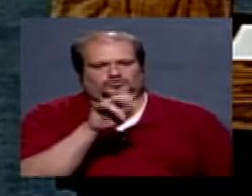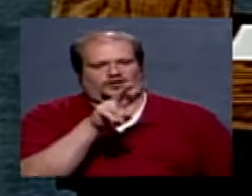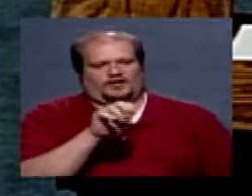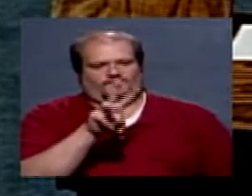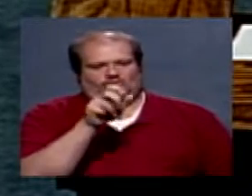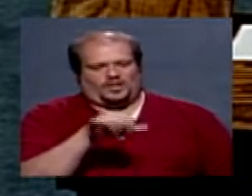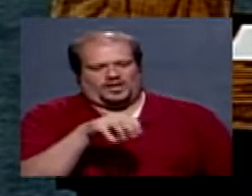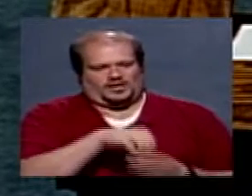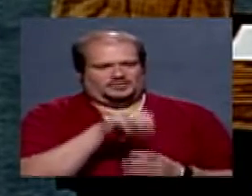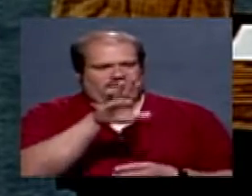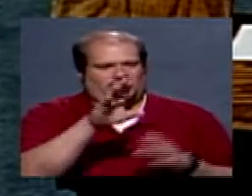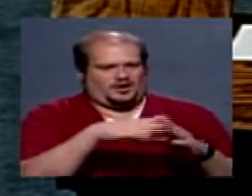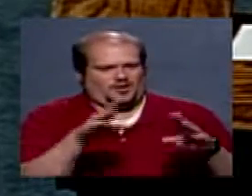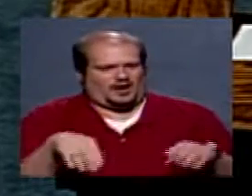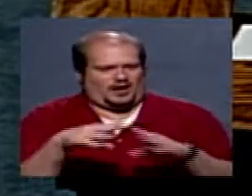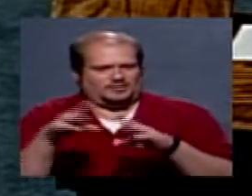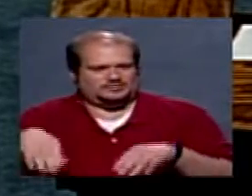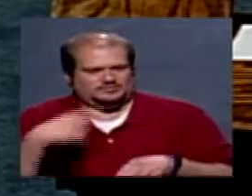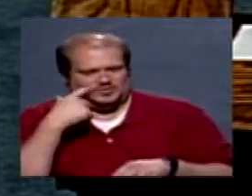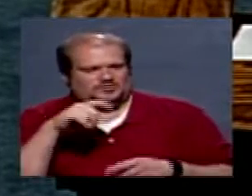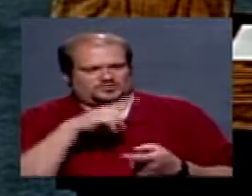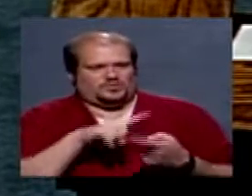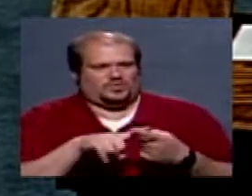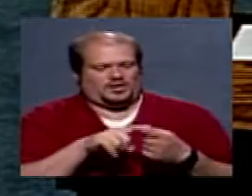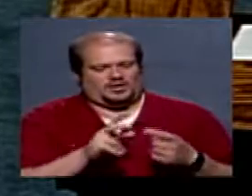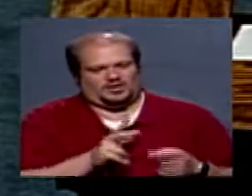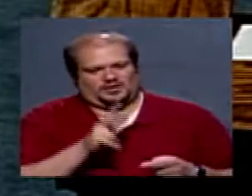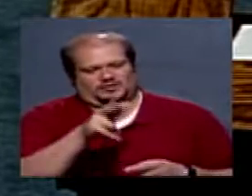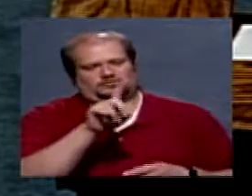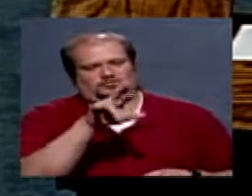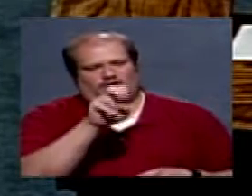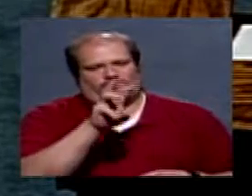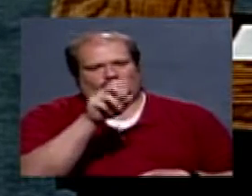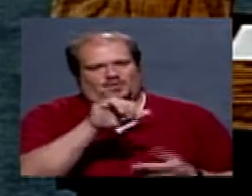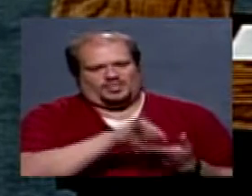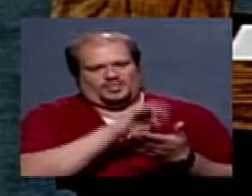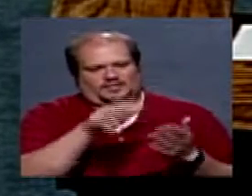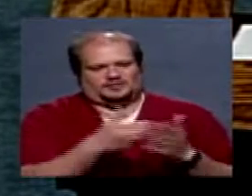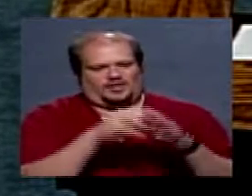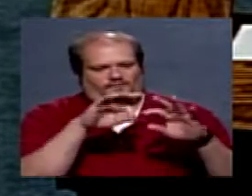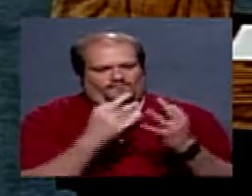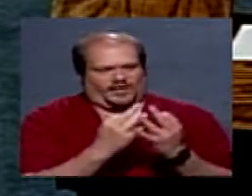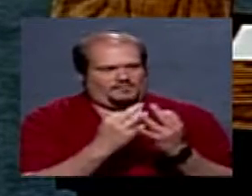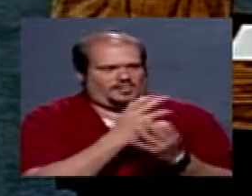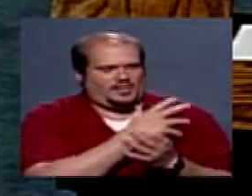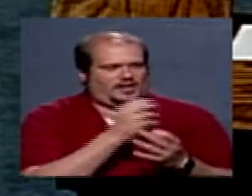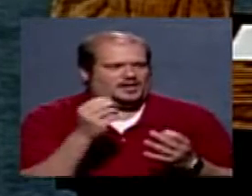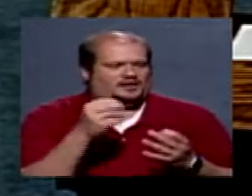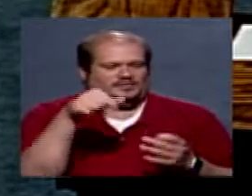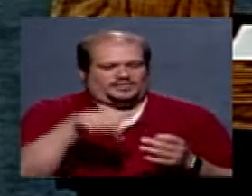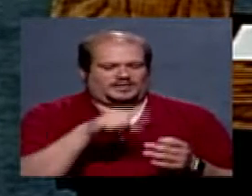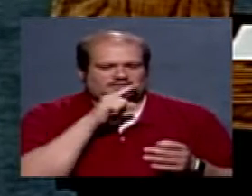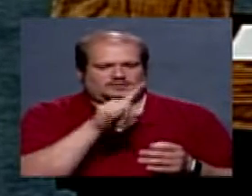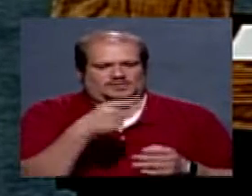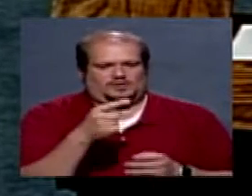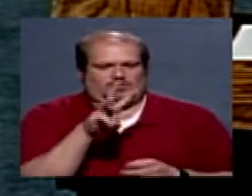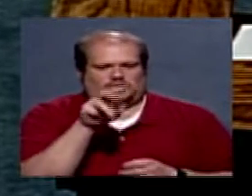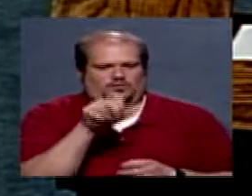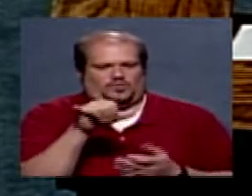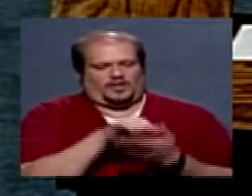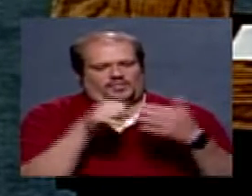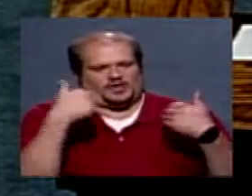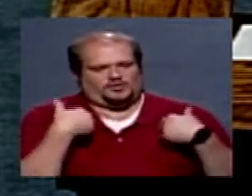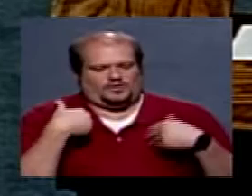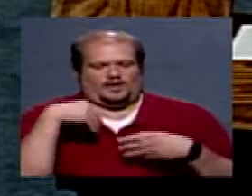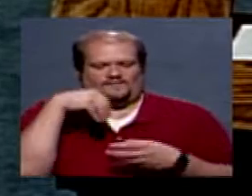their houses. Because when it comes up the driveway, it's all family. And this is the only way that you